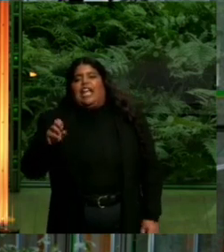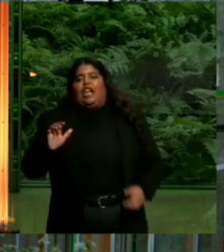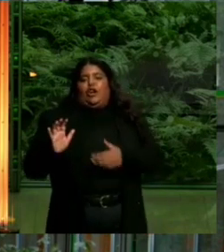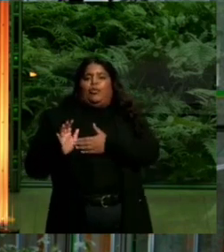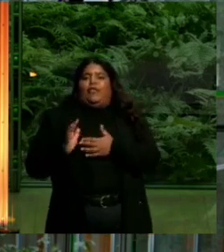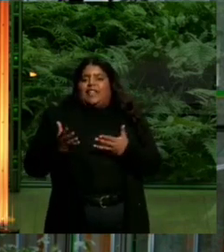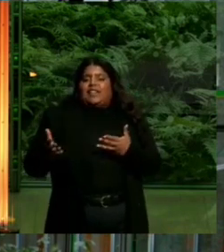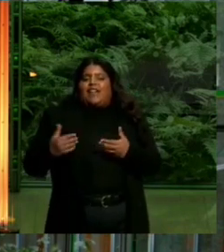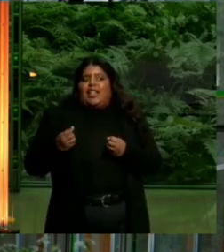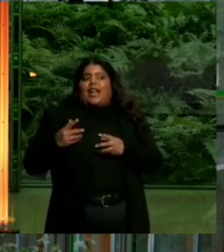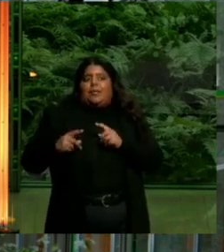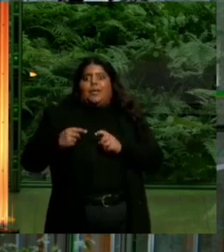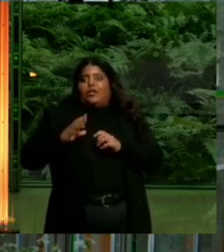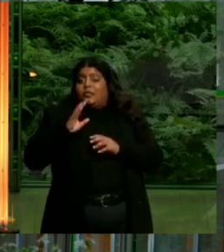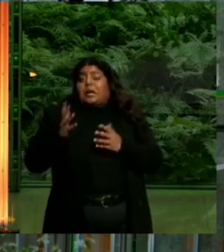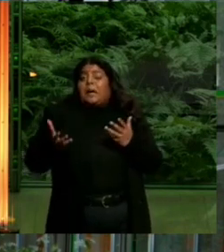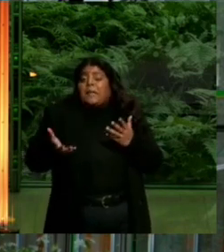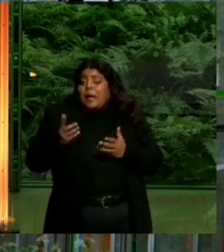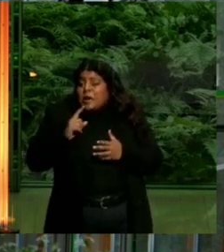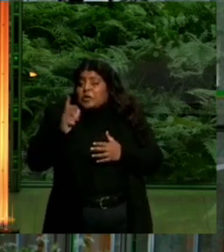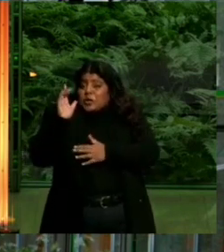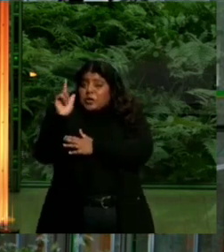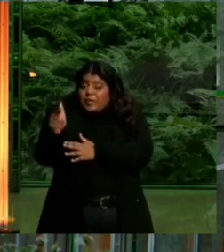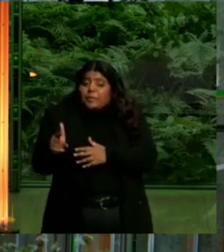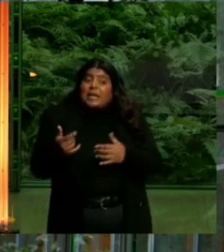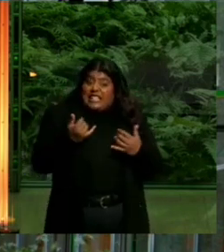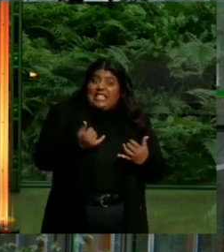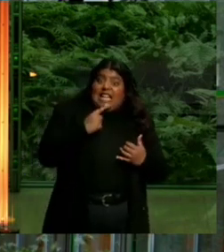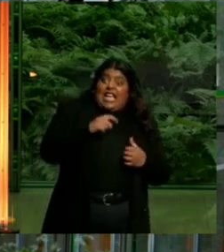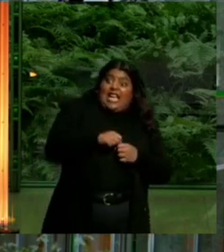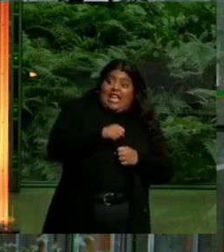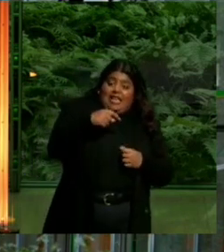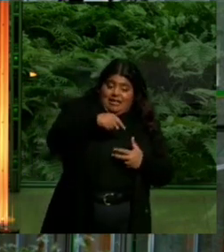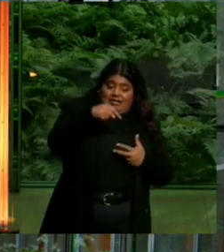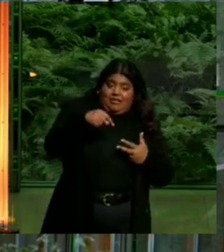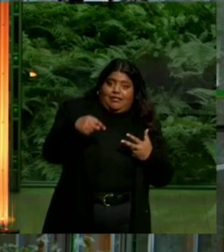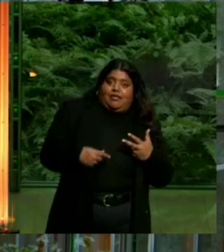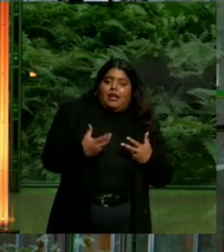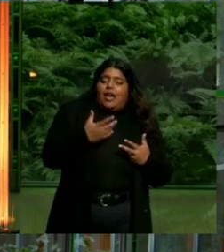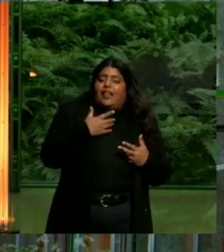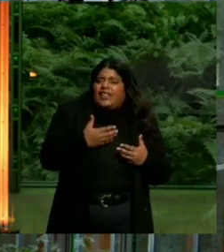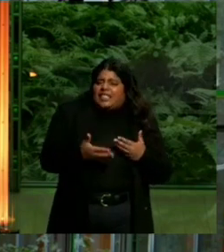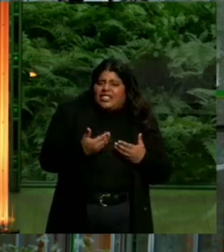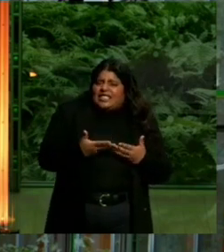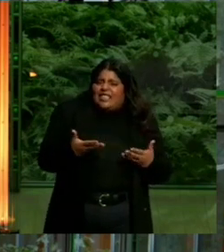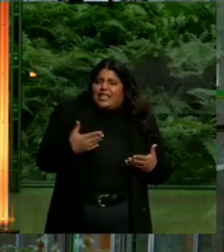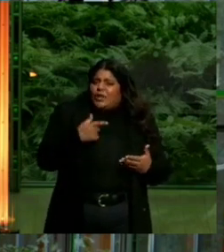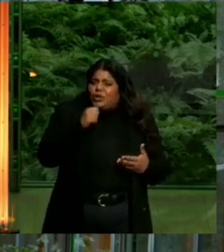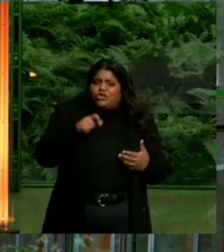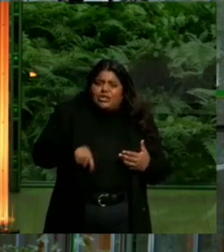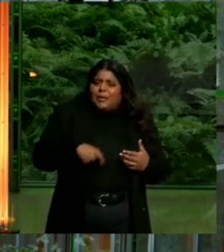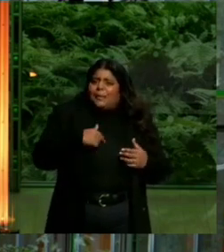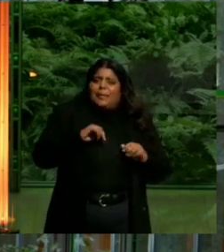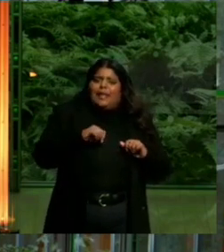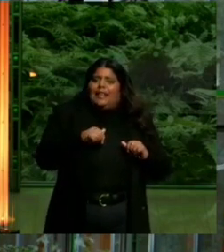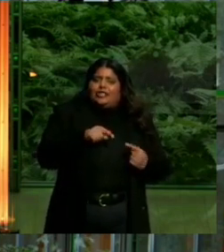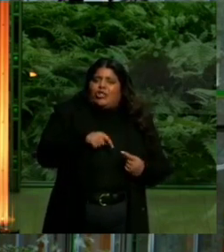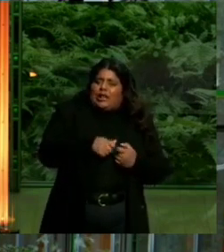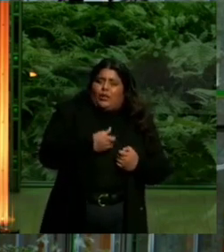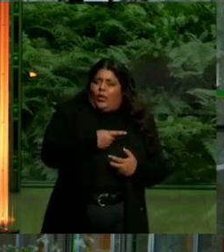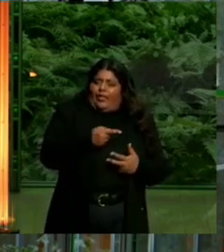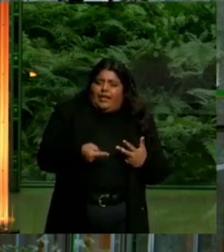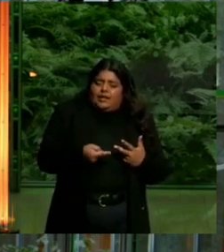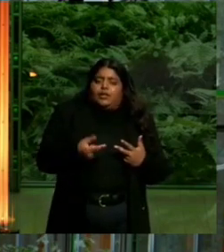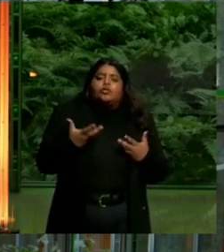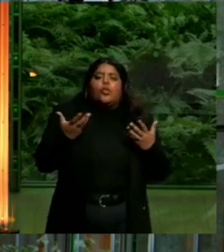about, yes, maybe that might be true, but like today we're dealing with this stuff. And this is all easy stuff. We shouldn't be tripping up on a lot of this stuff.